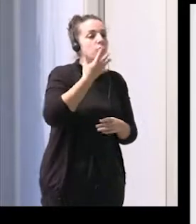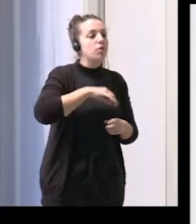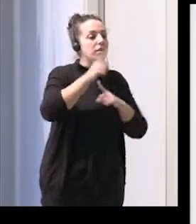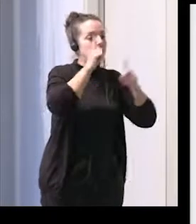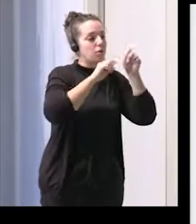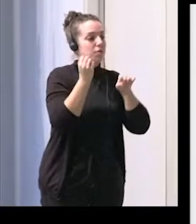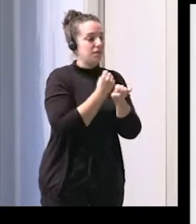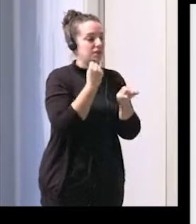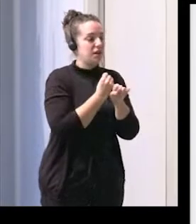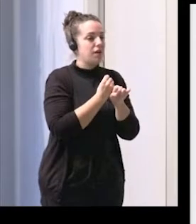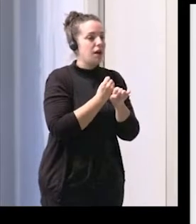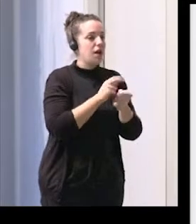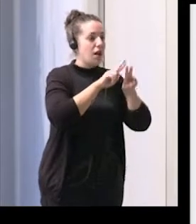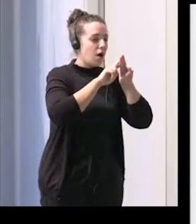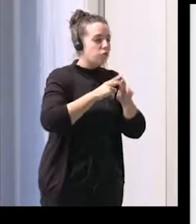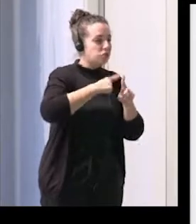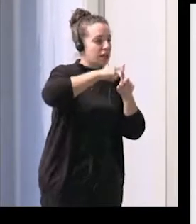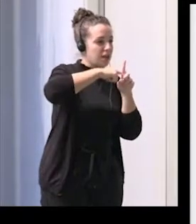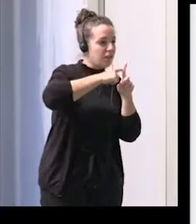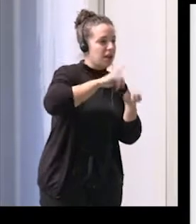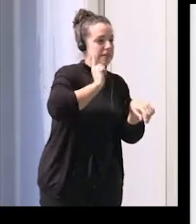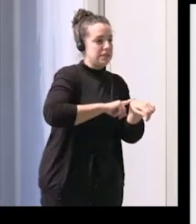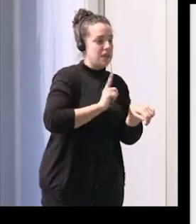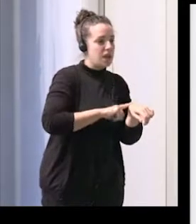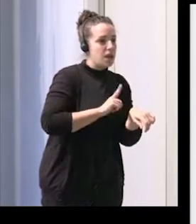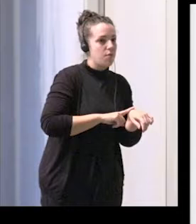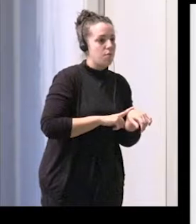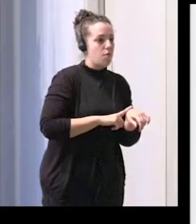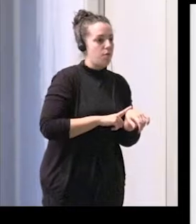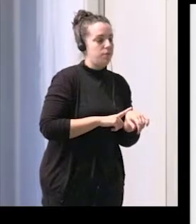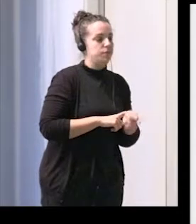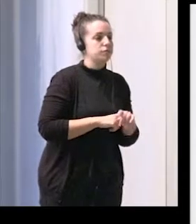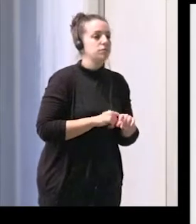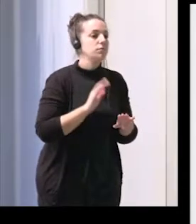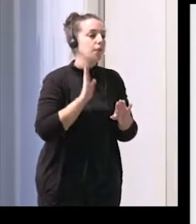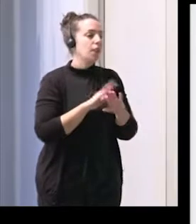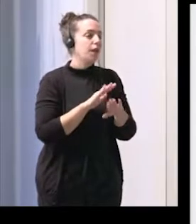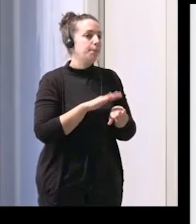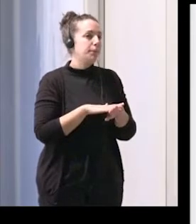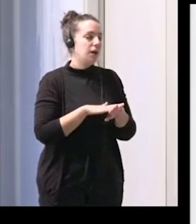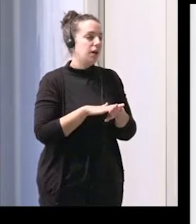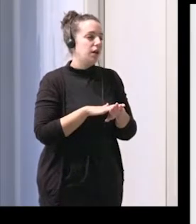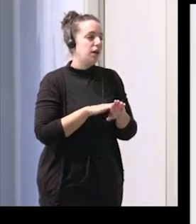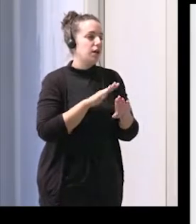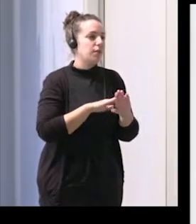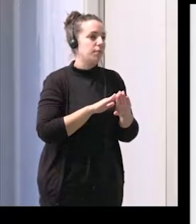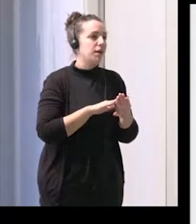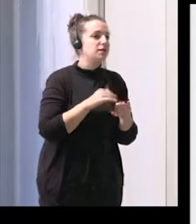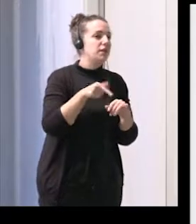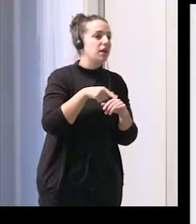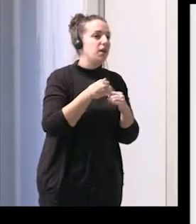and level so that we give those strong pathways from each ear access to accurate